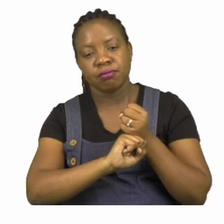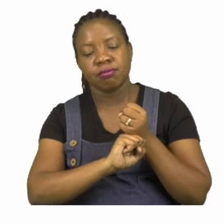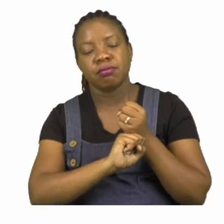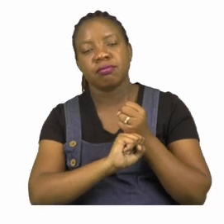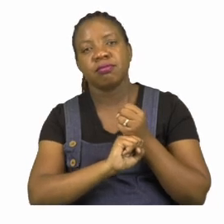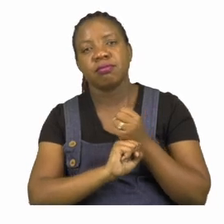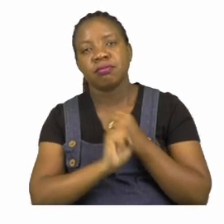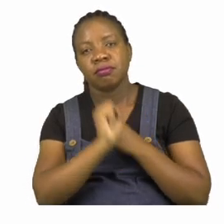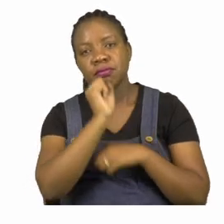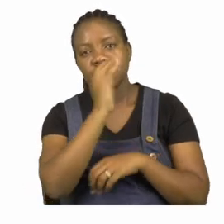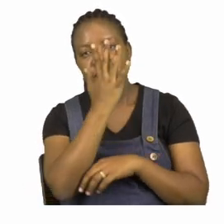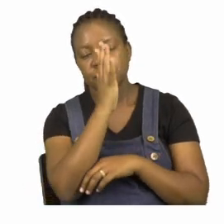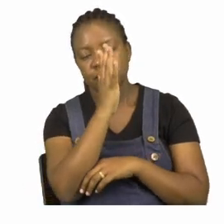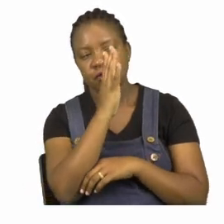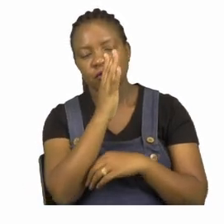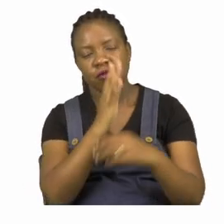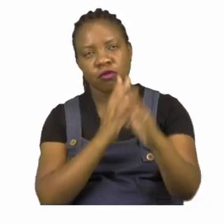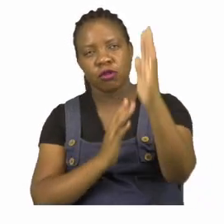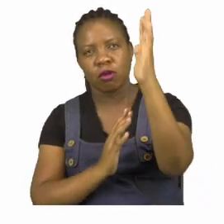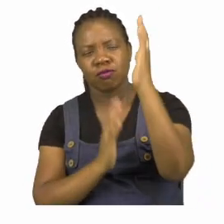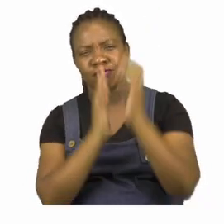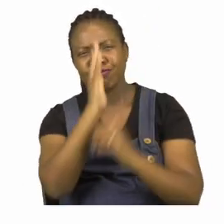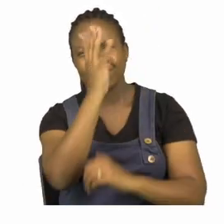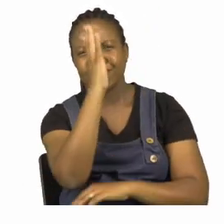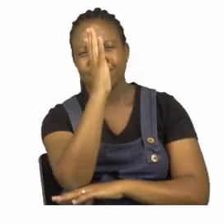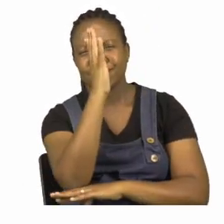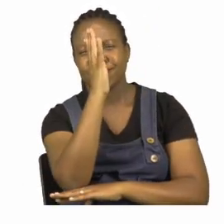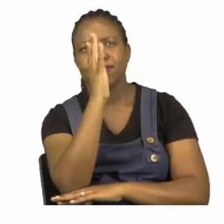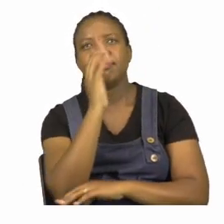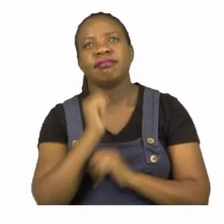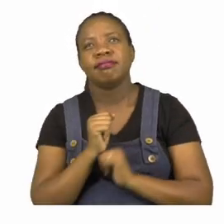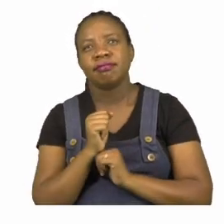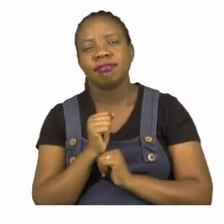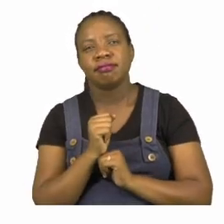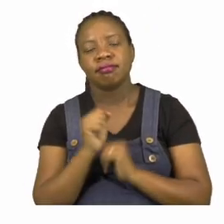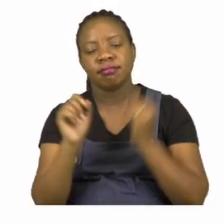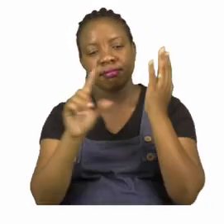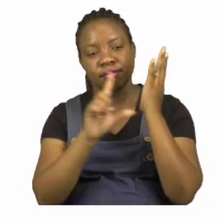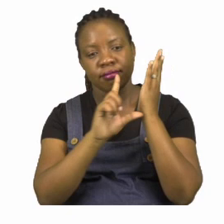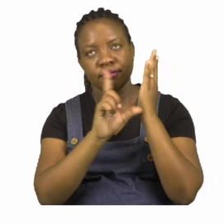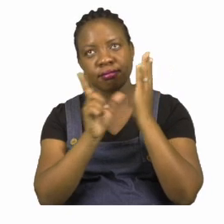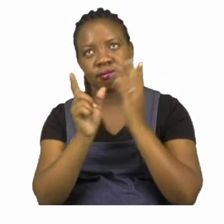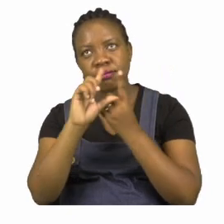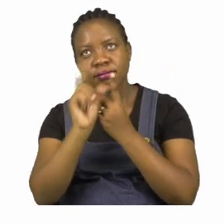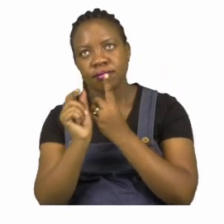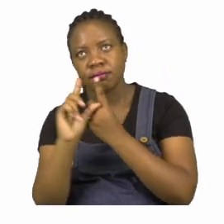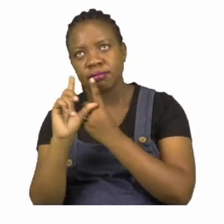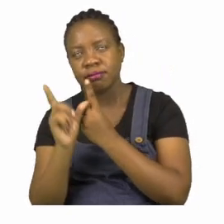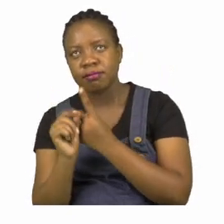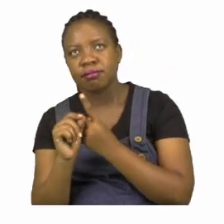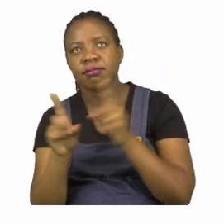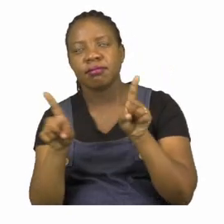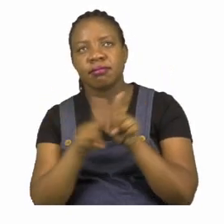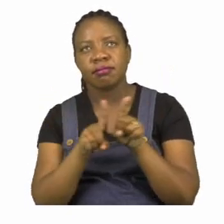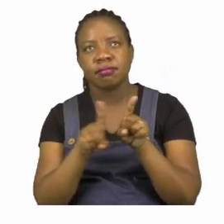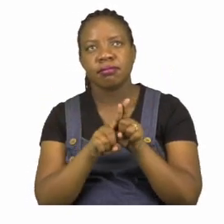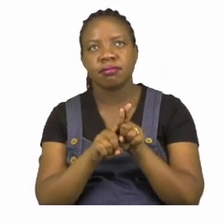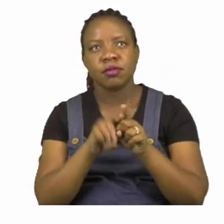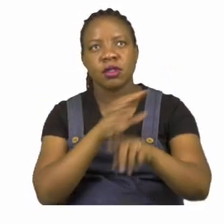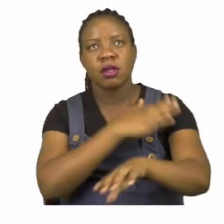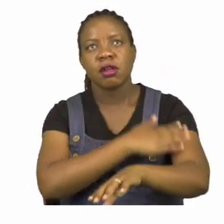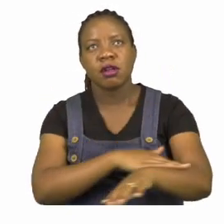upright. The leaves are the arms. They make food for the